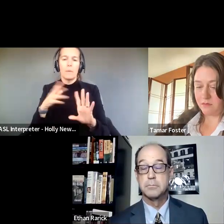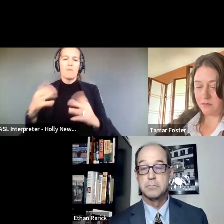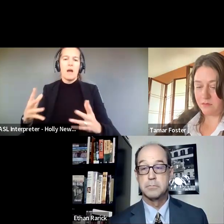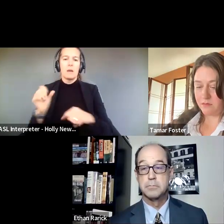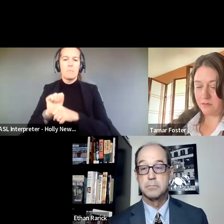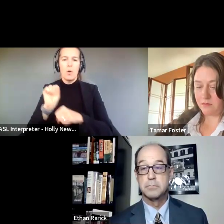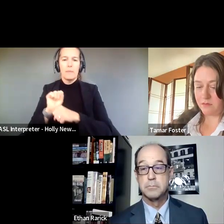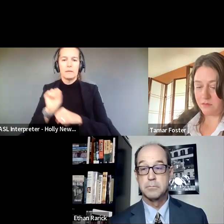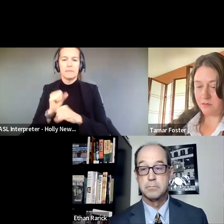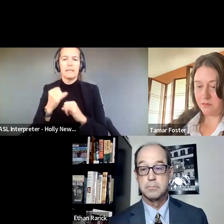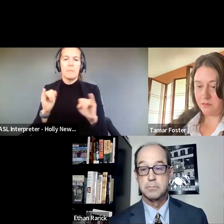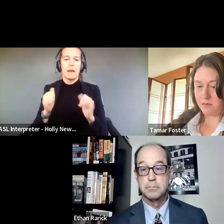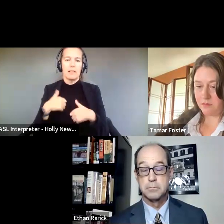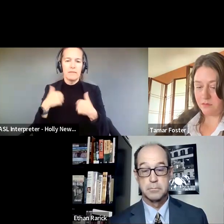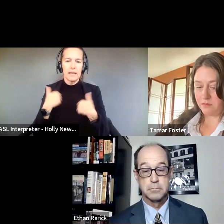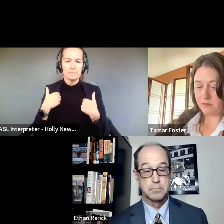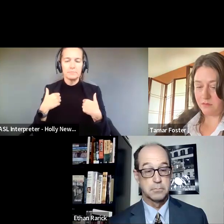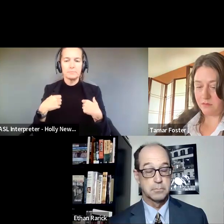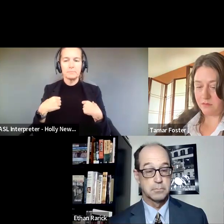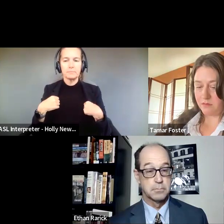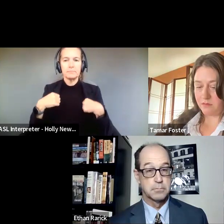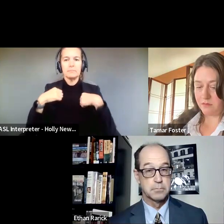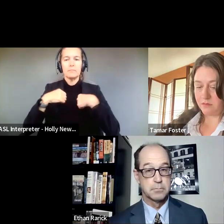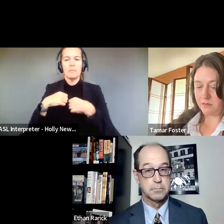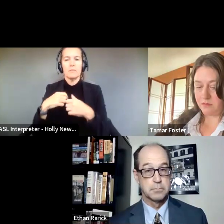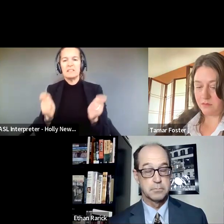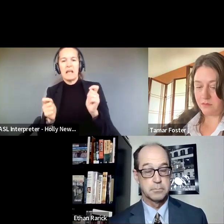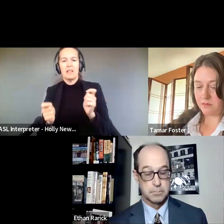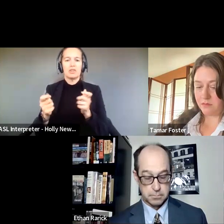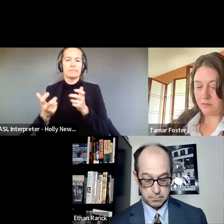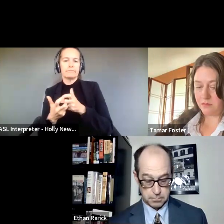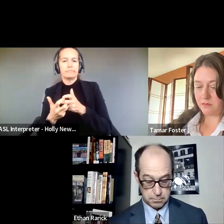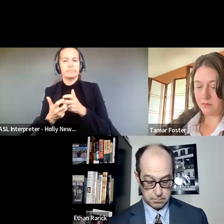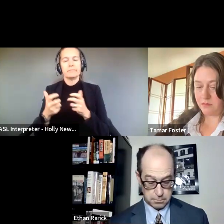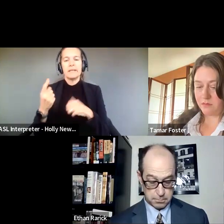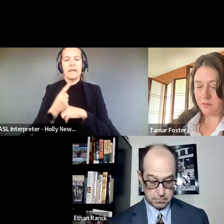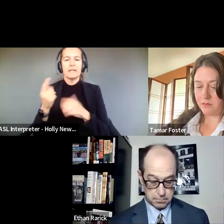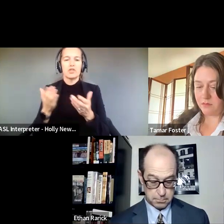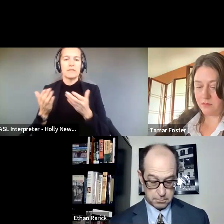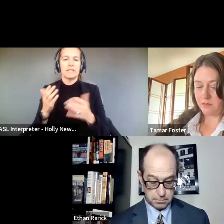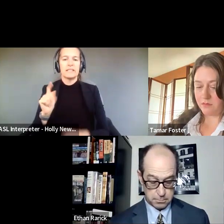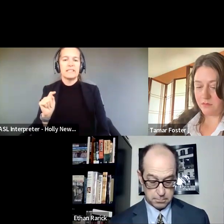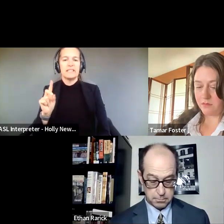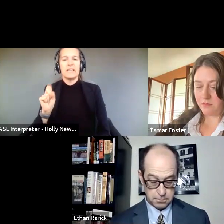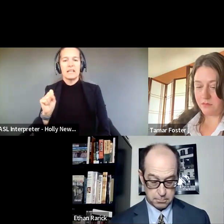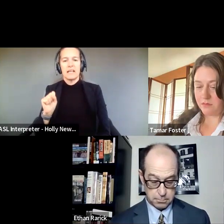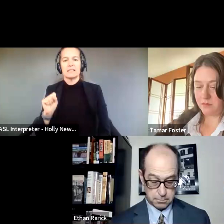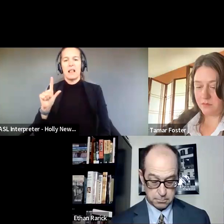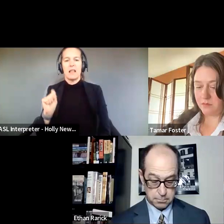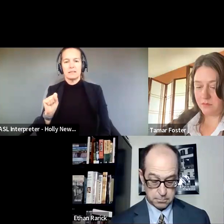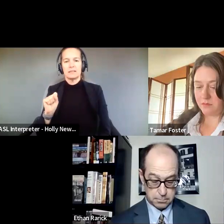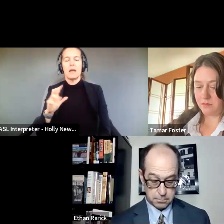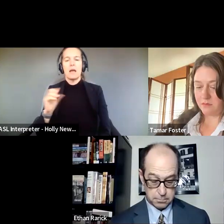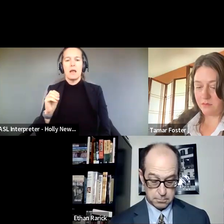employment, independent living, tailored day services, or TDS, SLS, supported living services, and